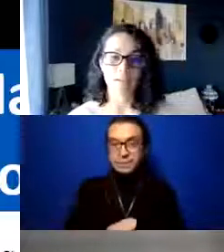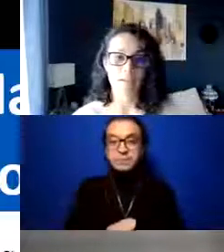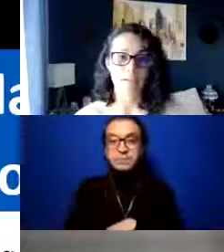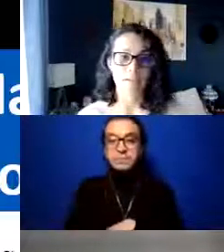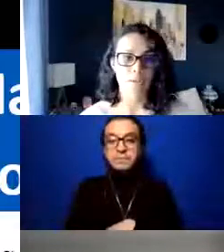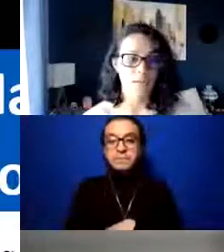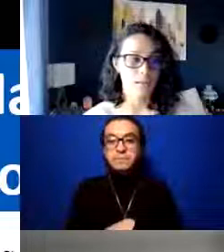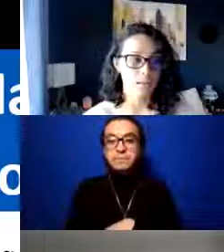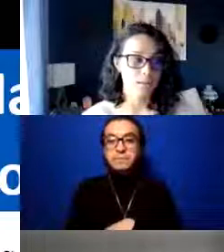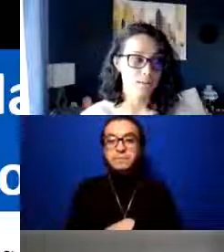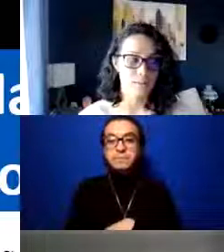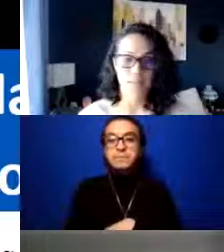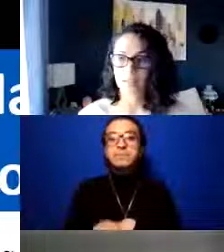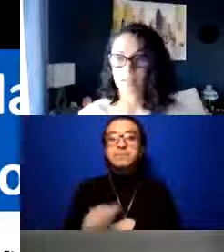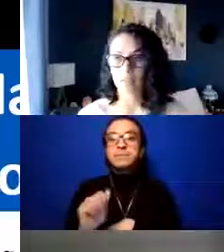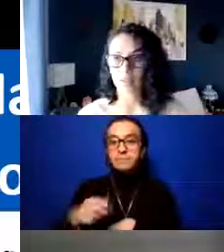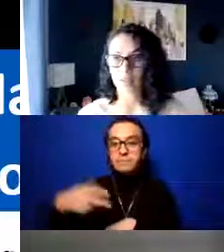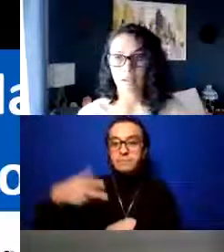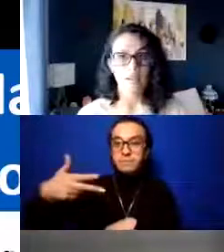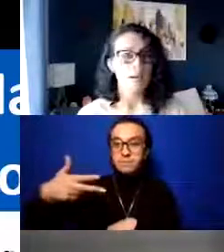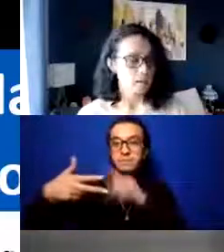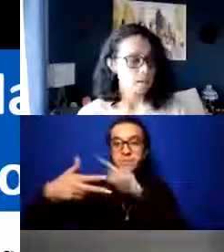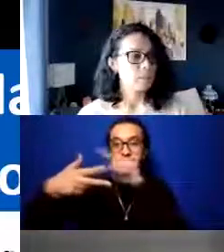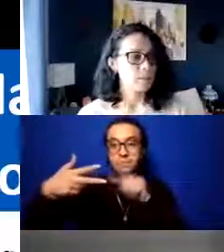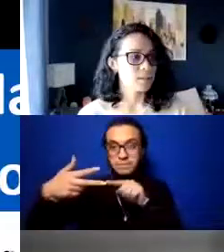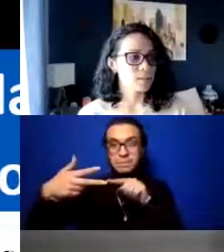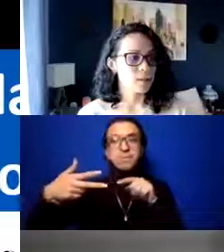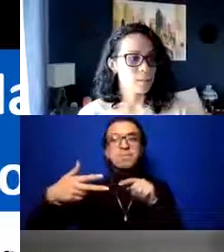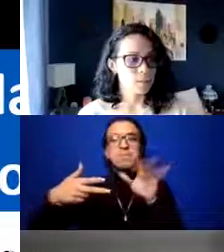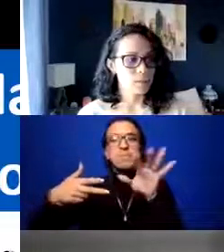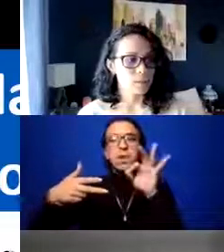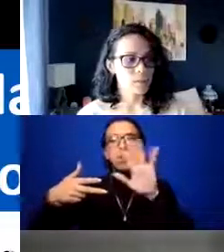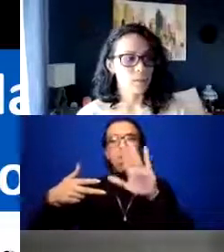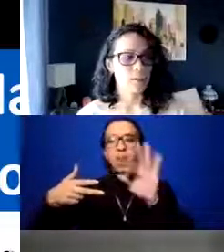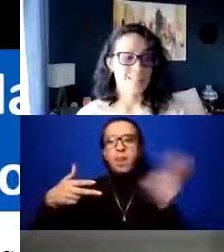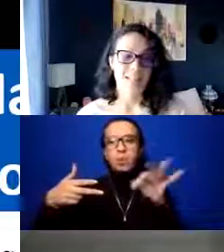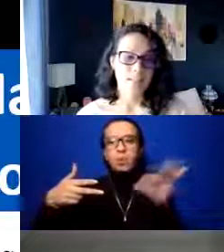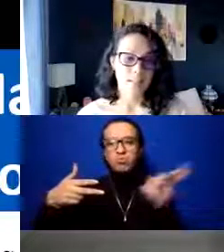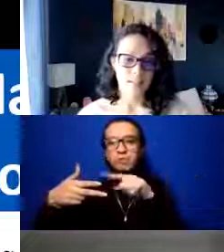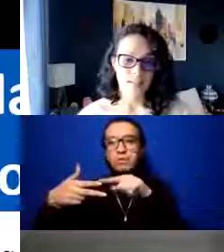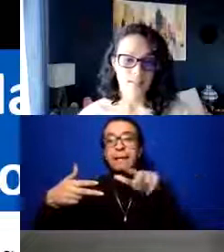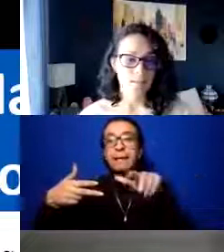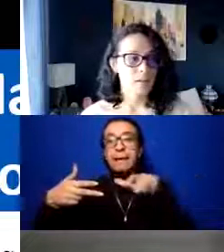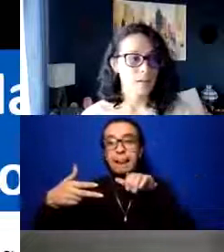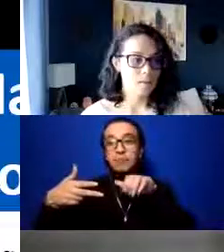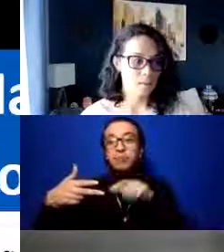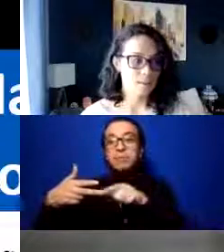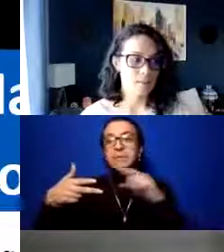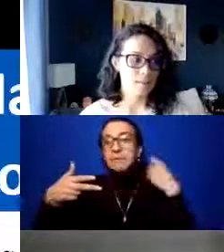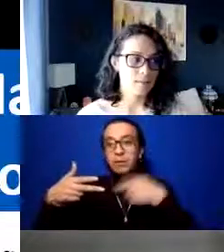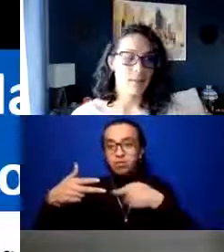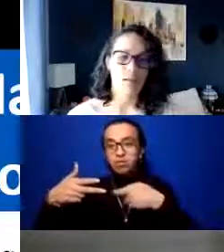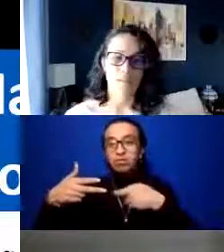to hear. So you should choose English or Spanish. And please ensure that mute original audio is not selected so you can hear